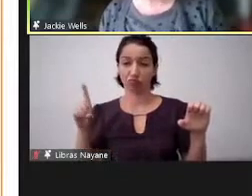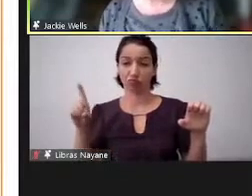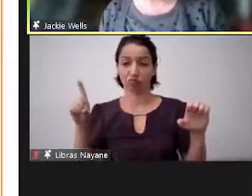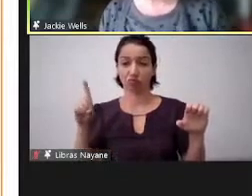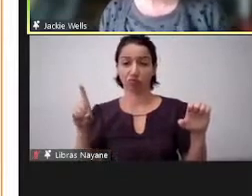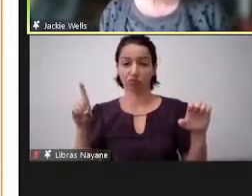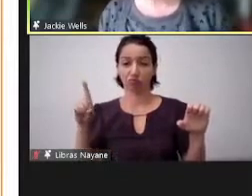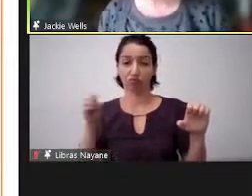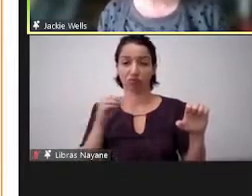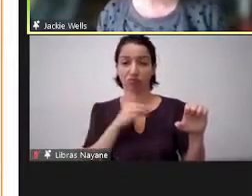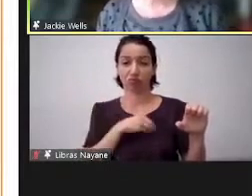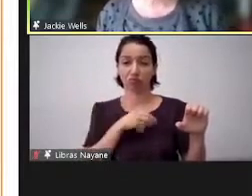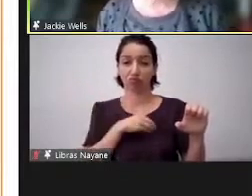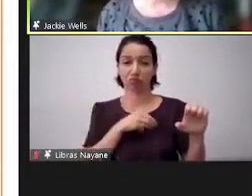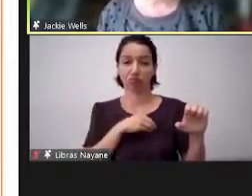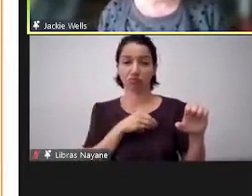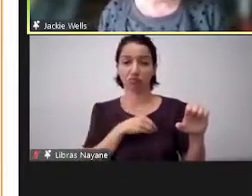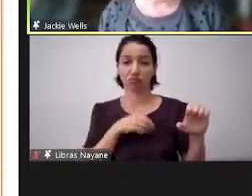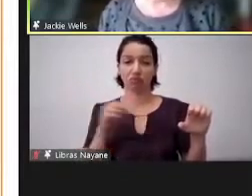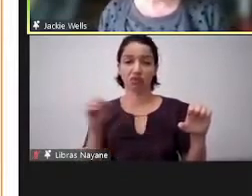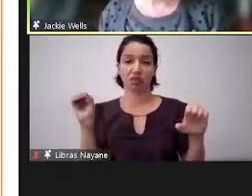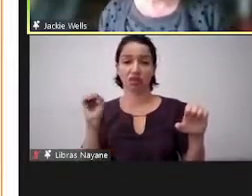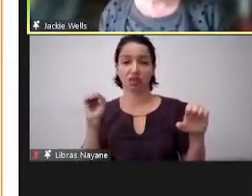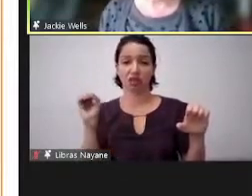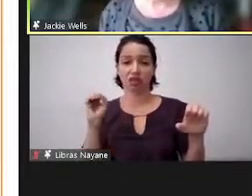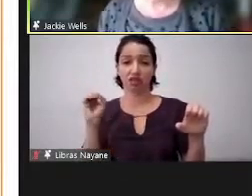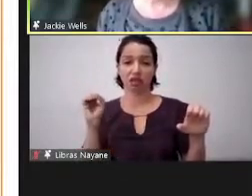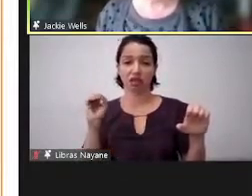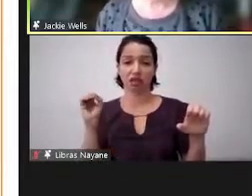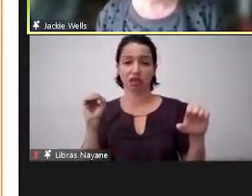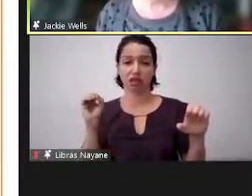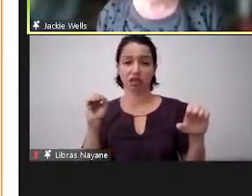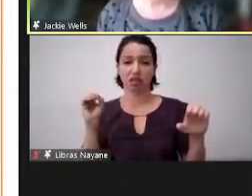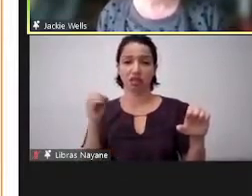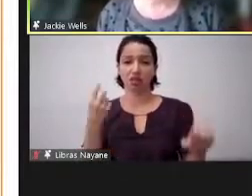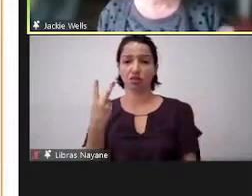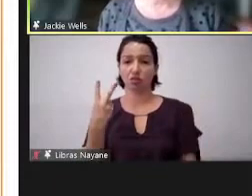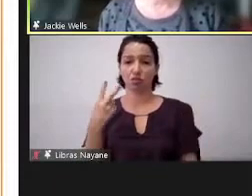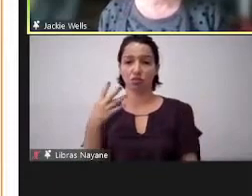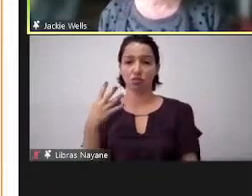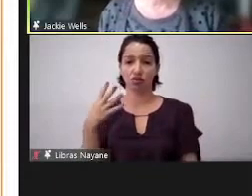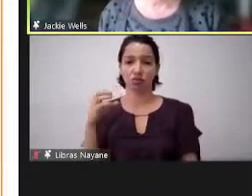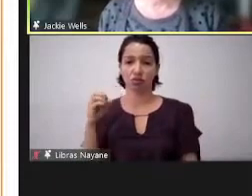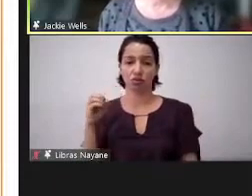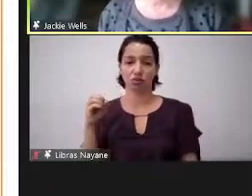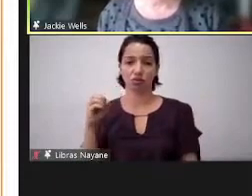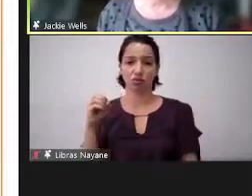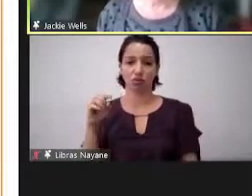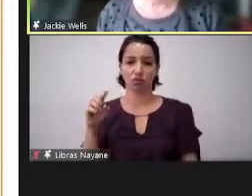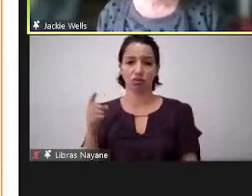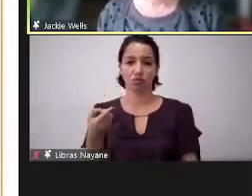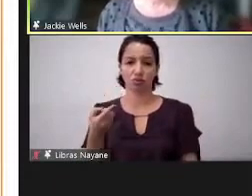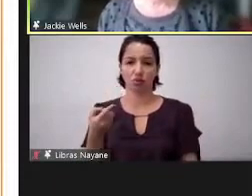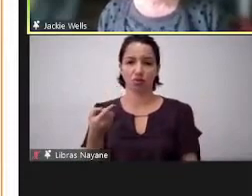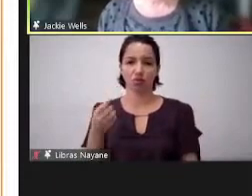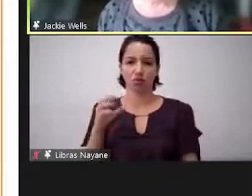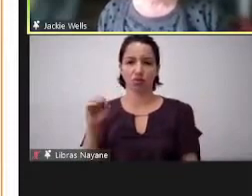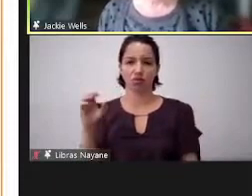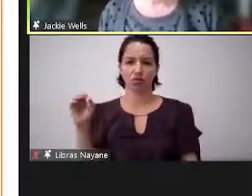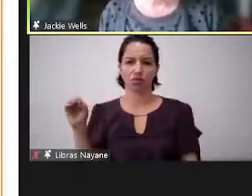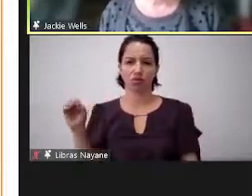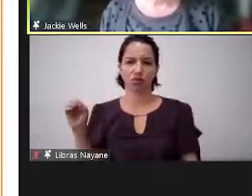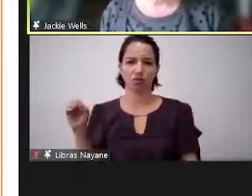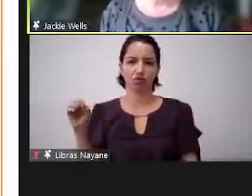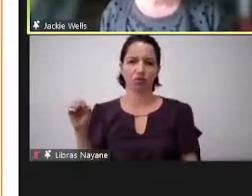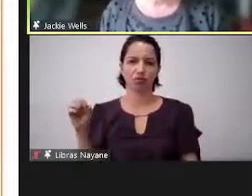£240,000, they can contribute £4,000. So a very similar amount to the non-earner. And